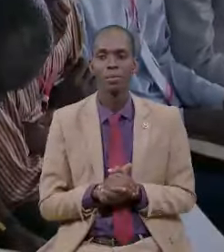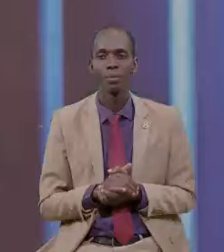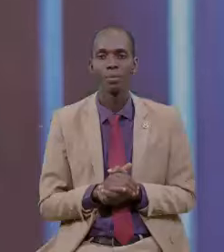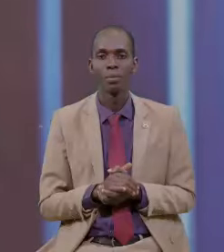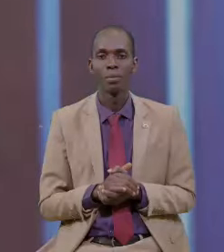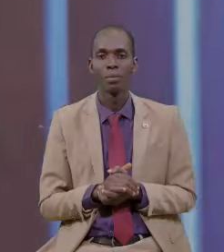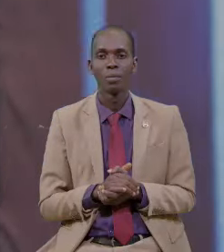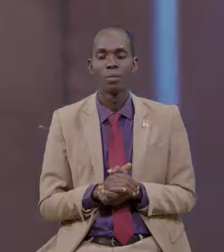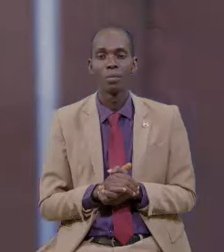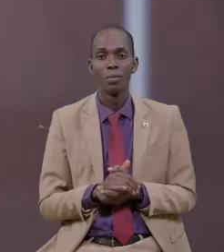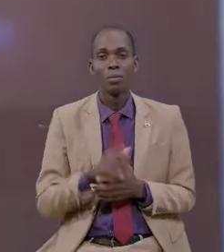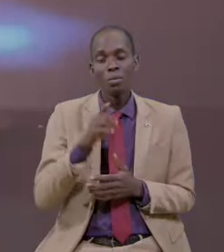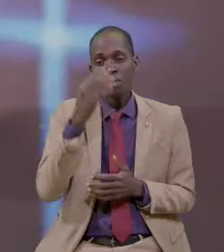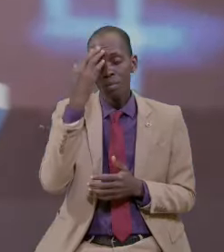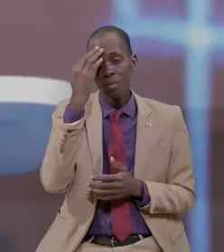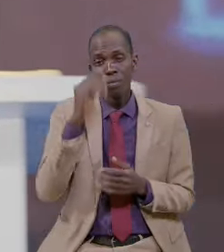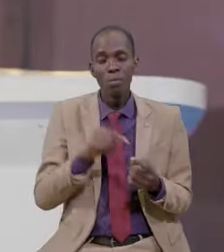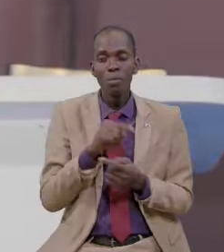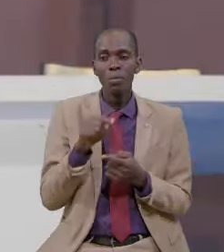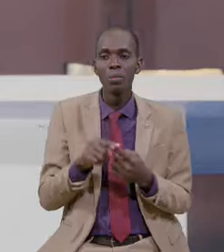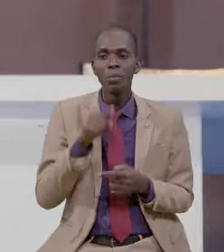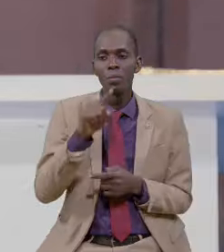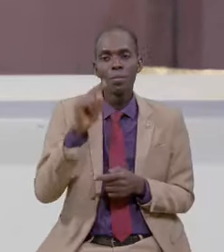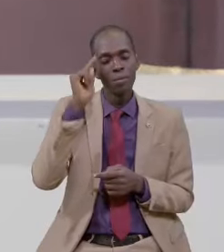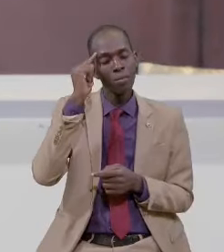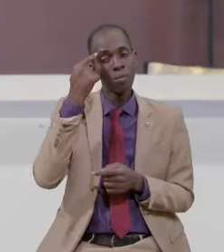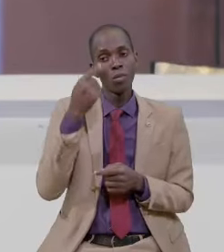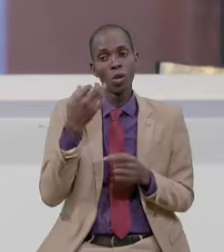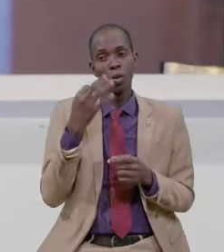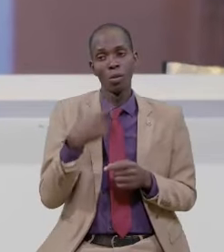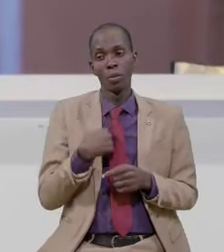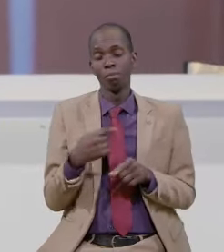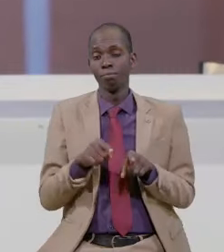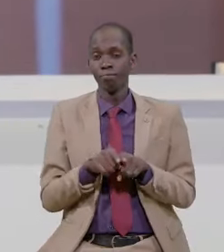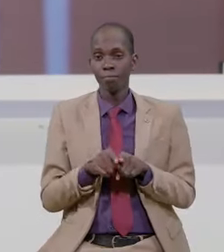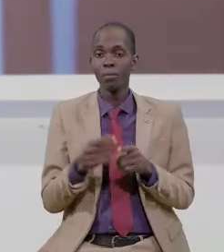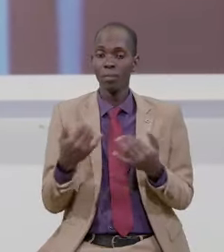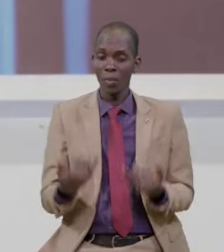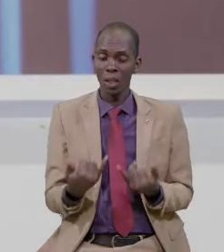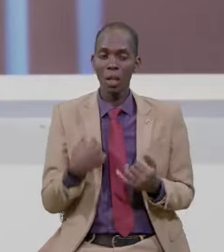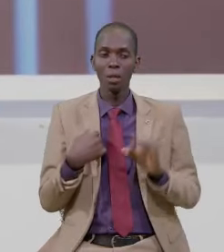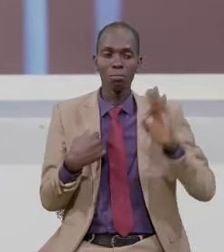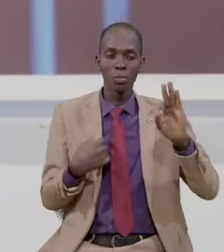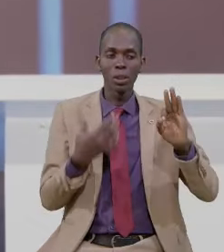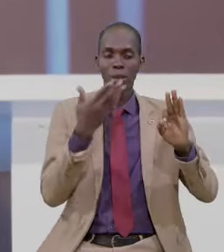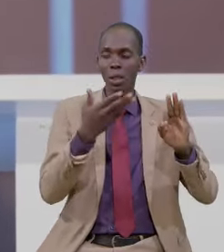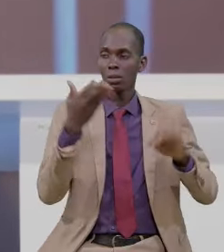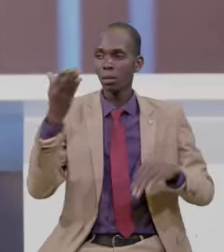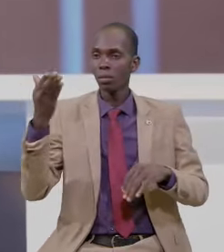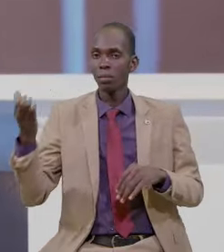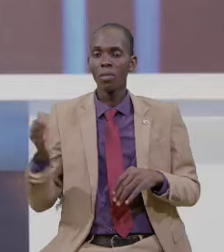You know, when you think of, like me now, for example, yes, I preach here and there, but I'm in the